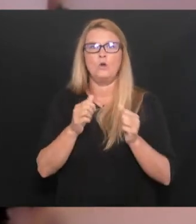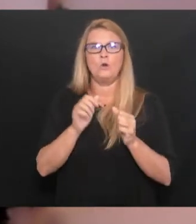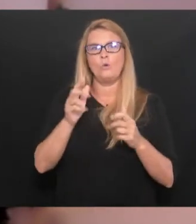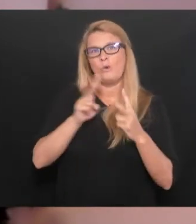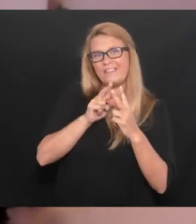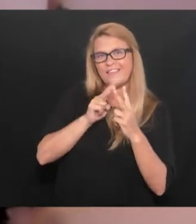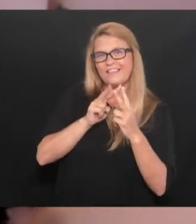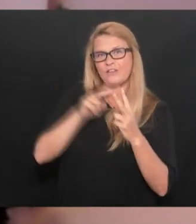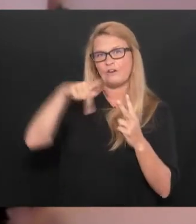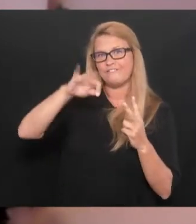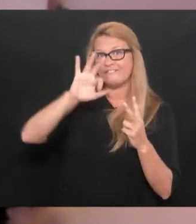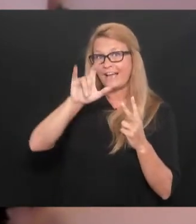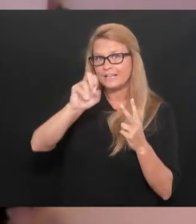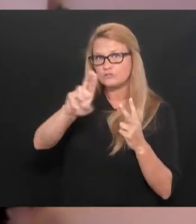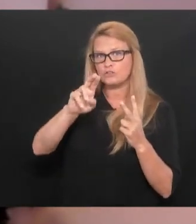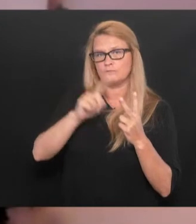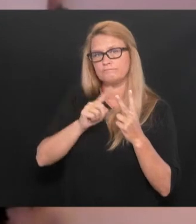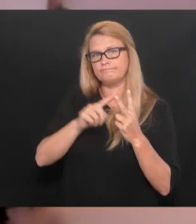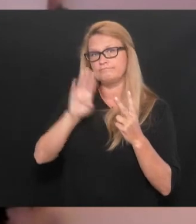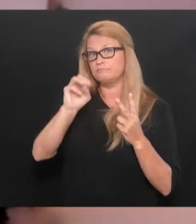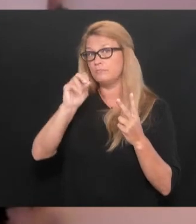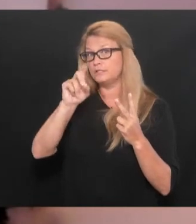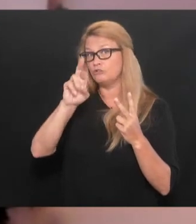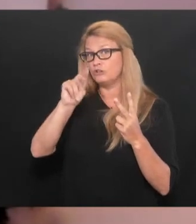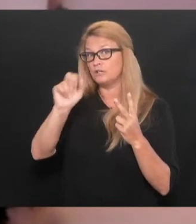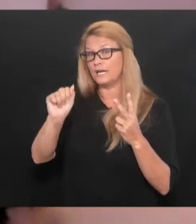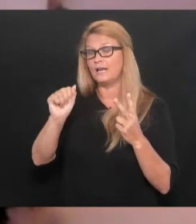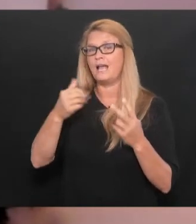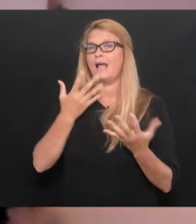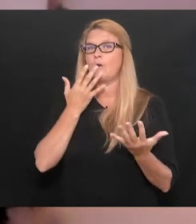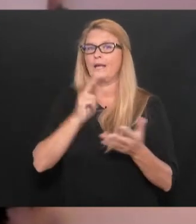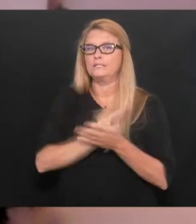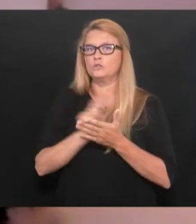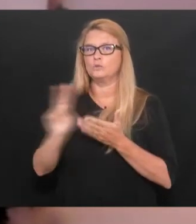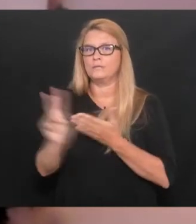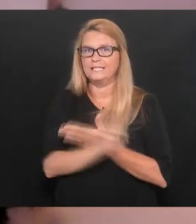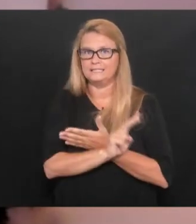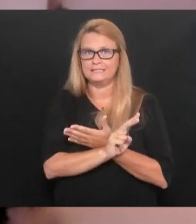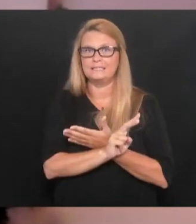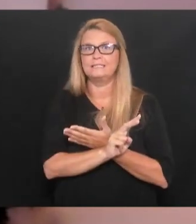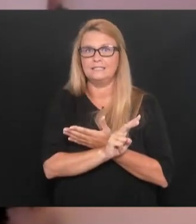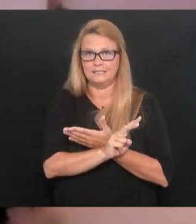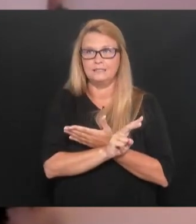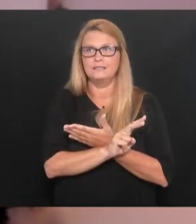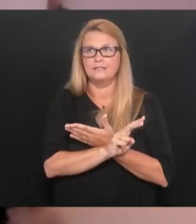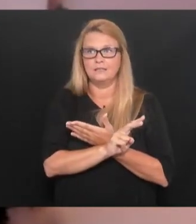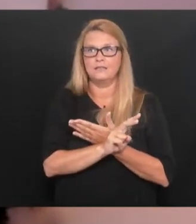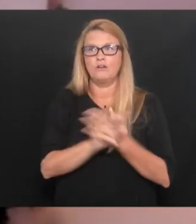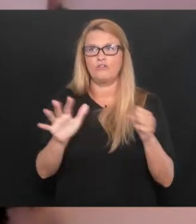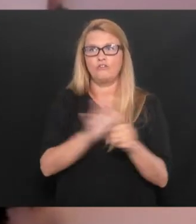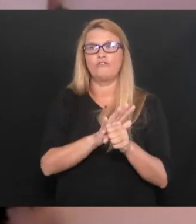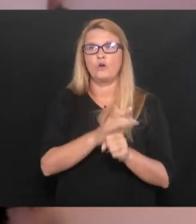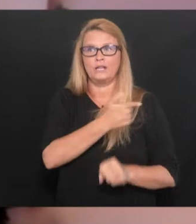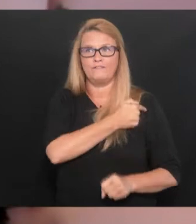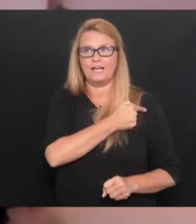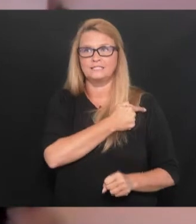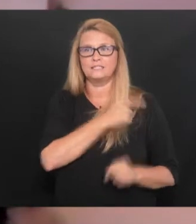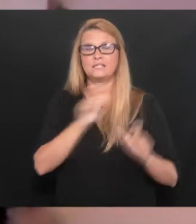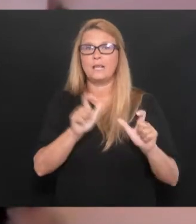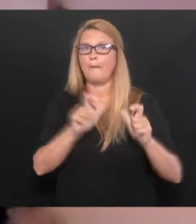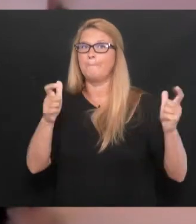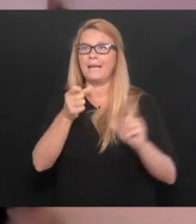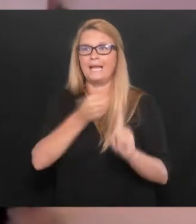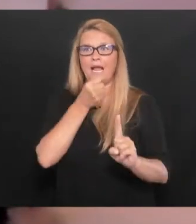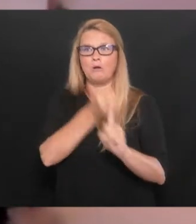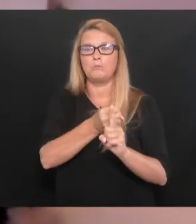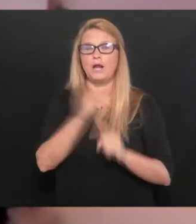either Pfizer or Moderna and are 2 weeks after their last dose. There was a big outbreak in